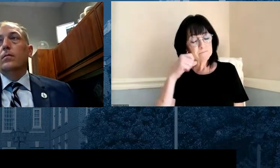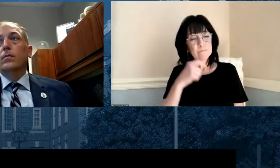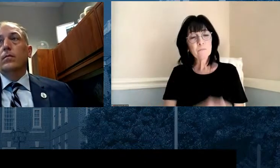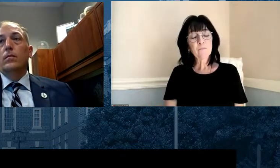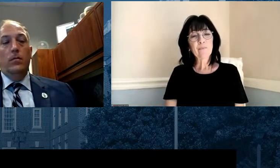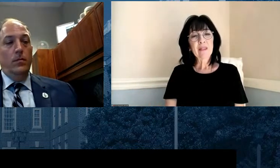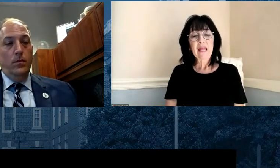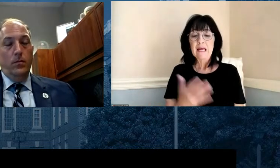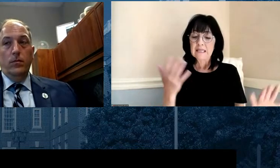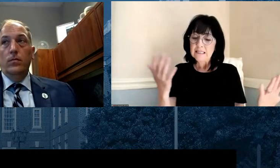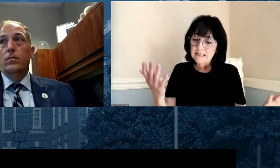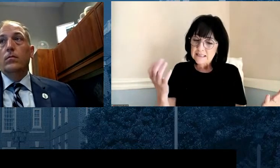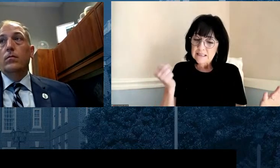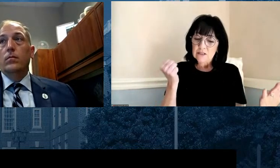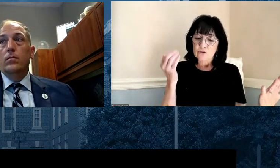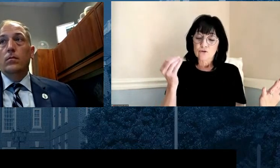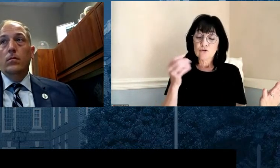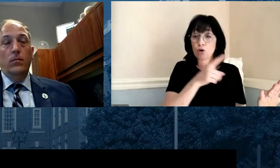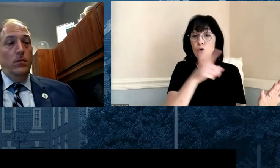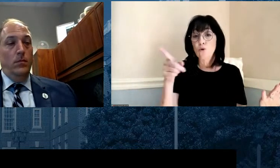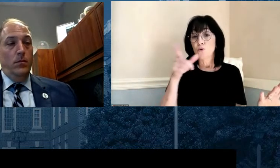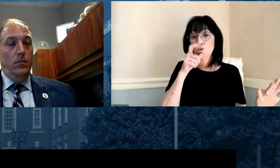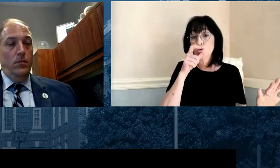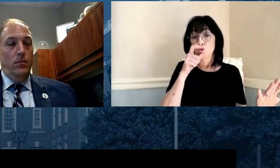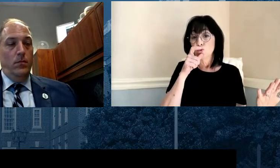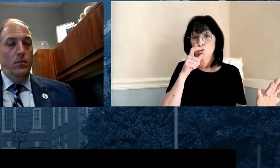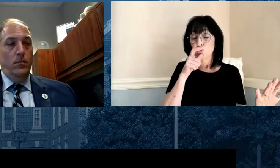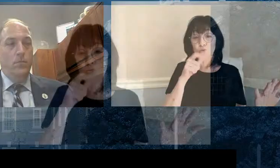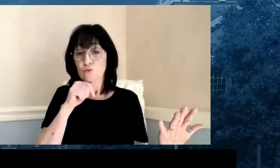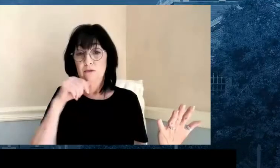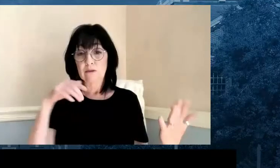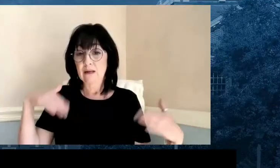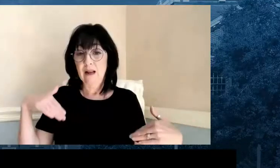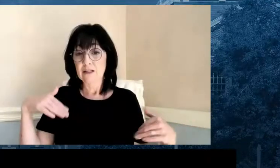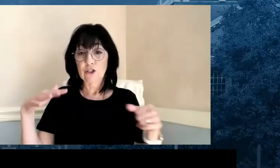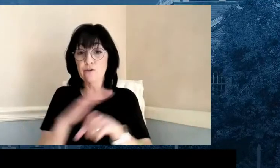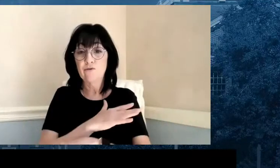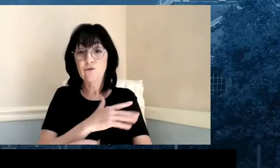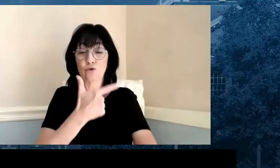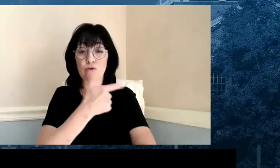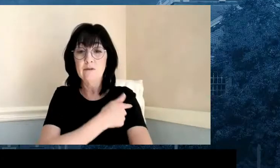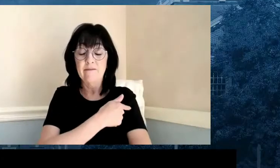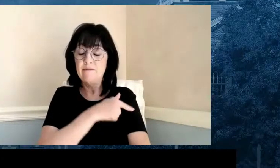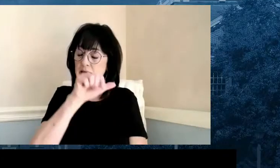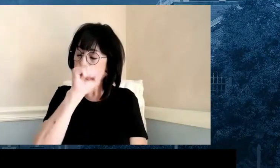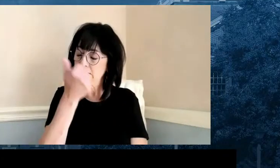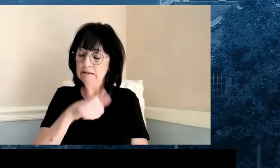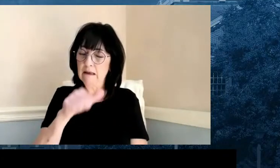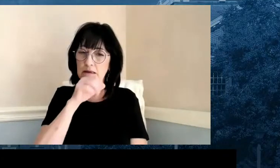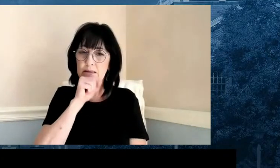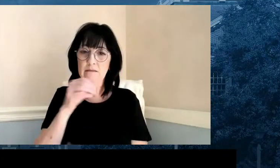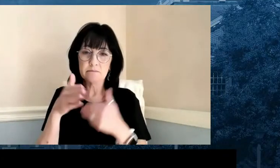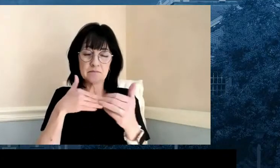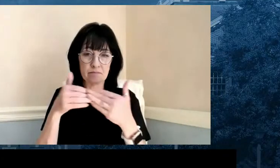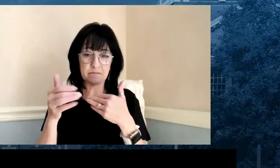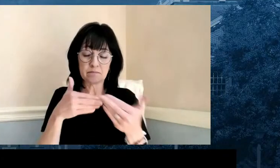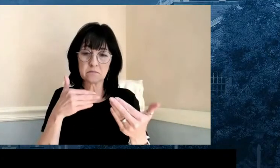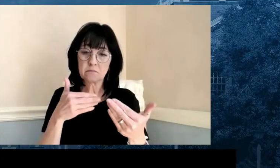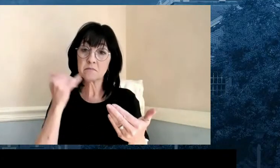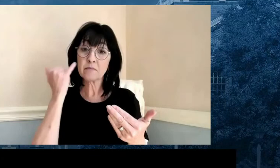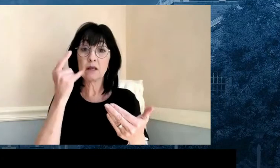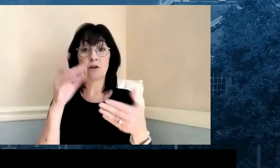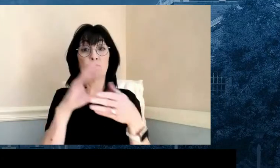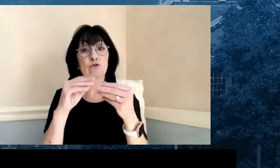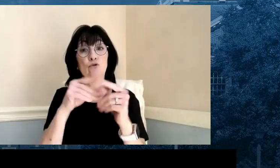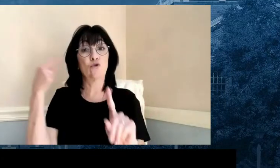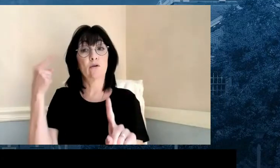For those who are not fully vaccinated, really of any age, but children who